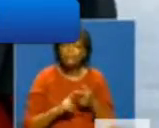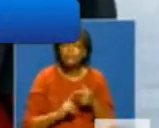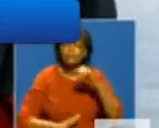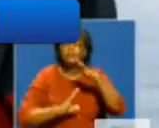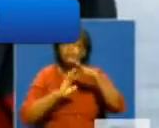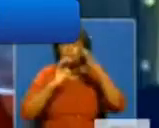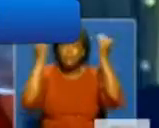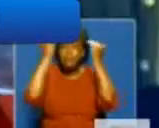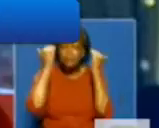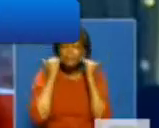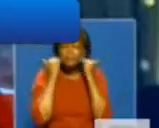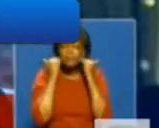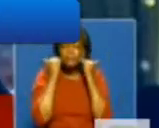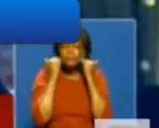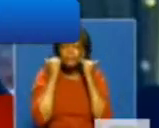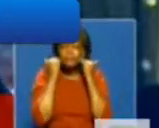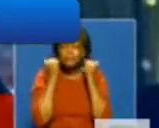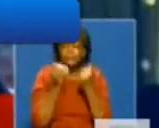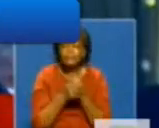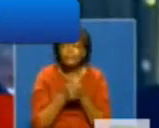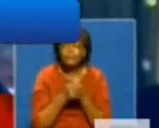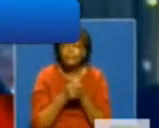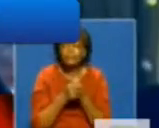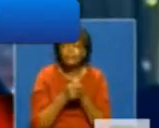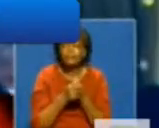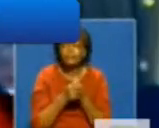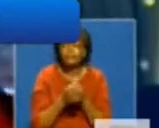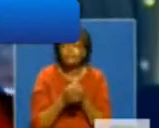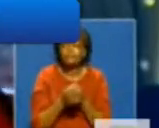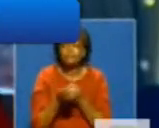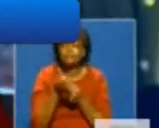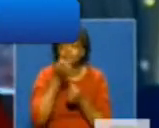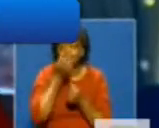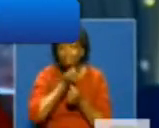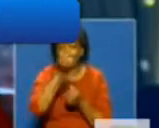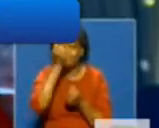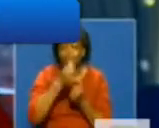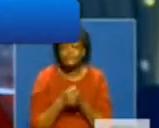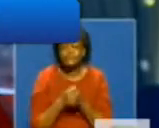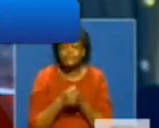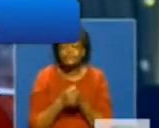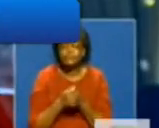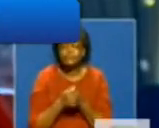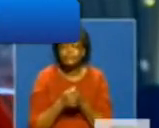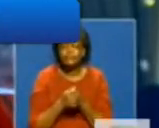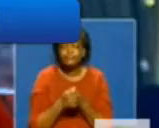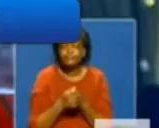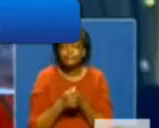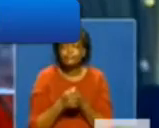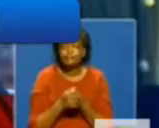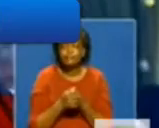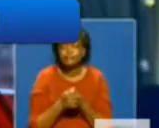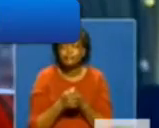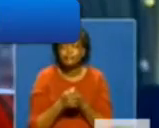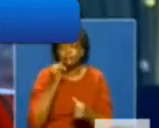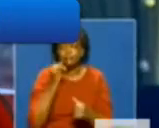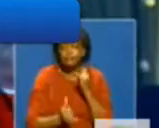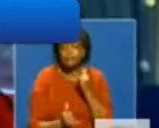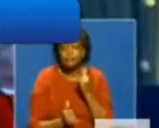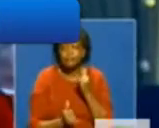case paid no difference to that finding. My lord, lastly is on the question of